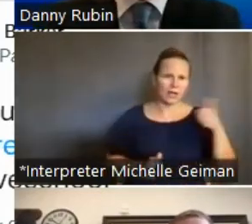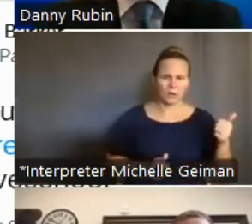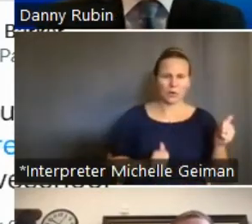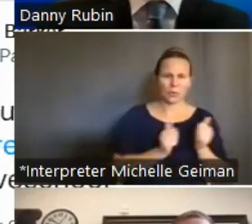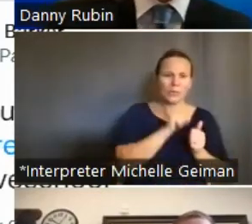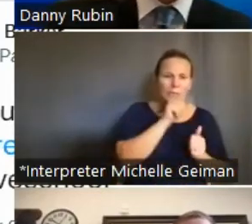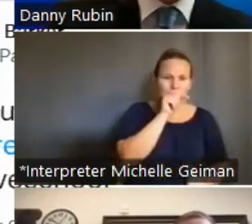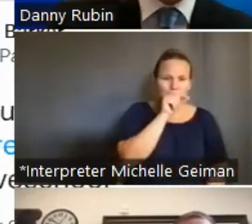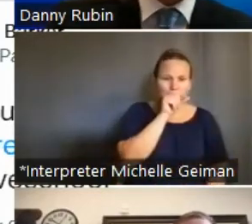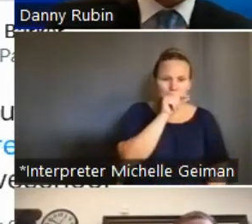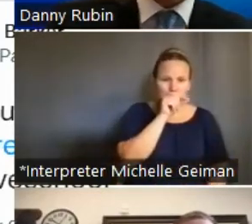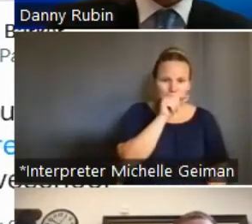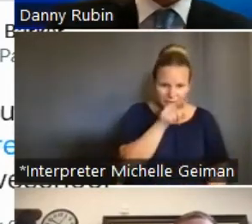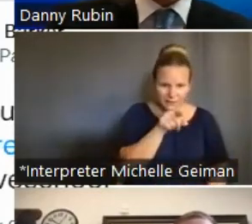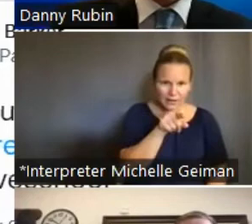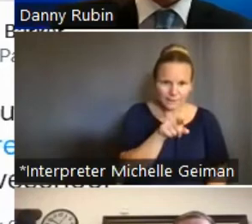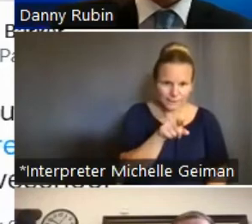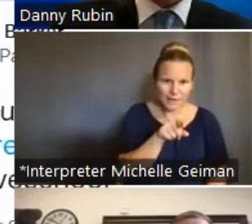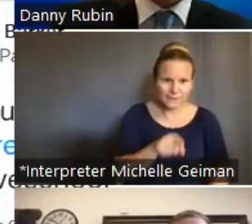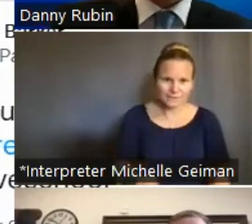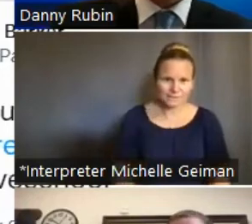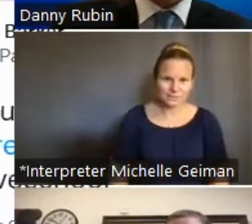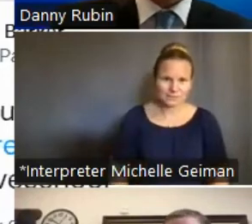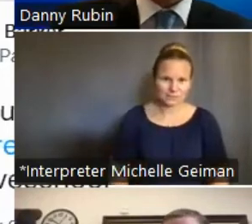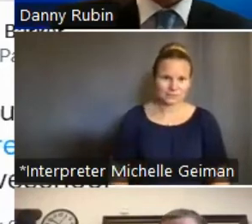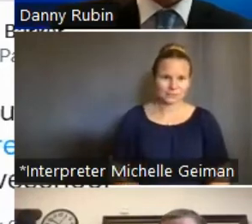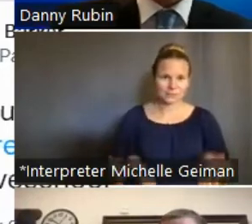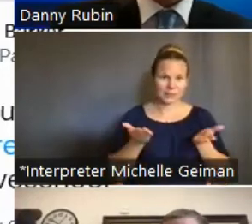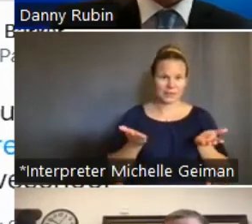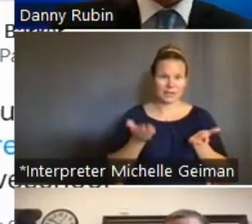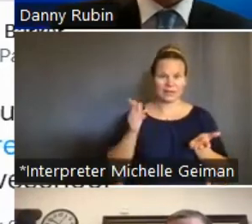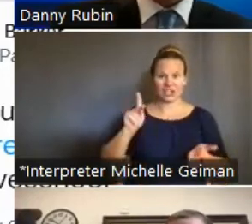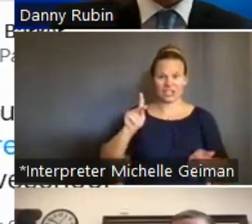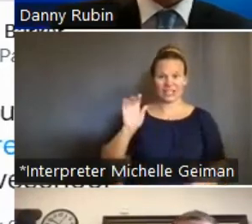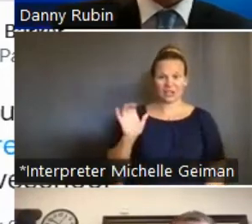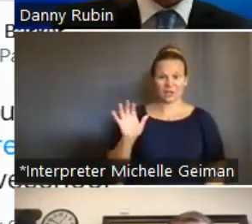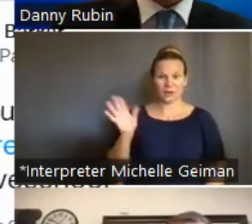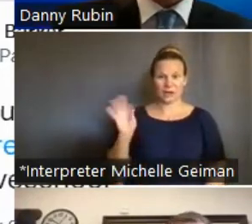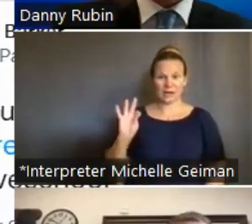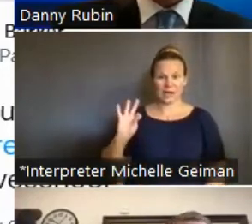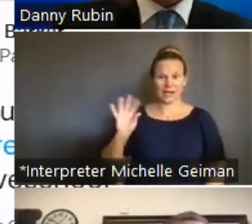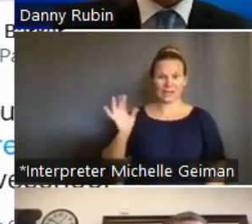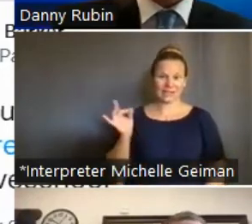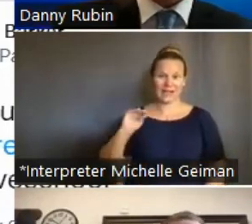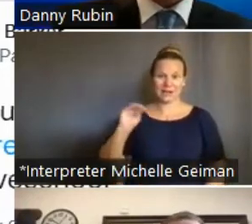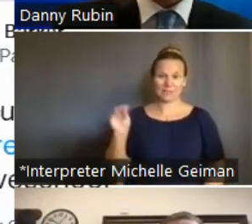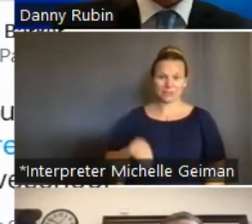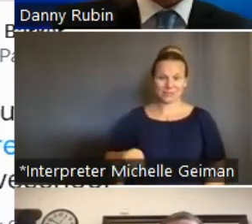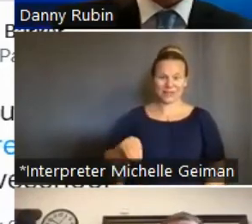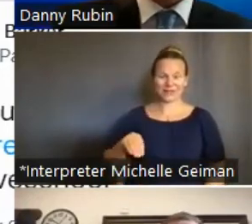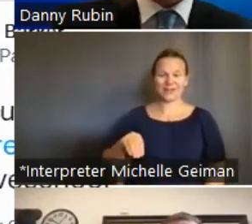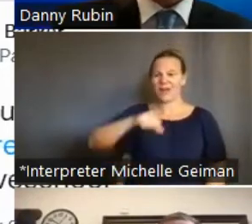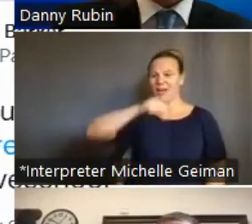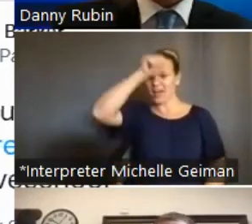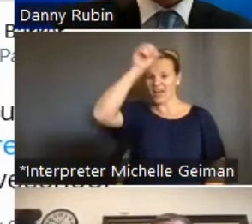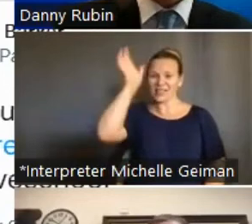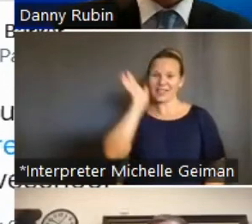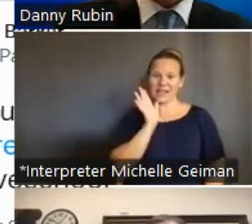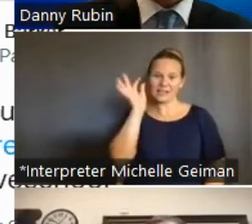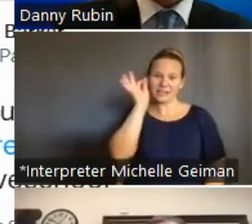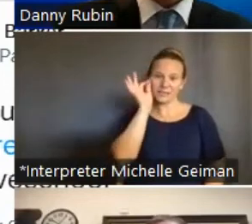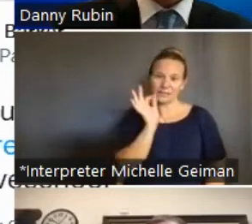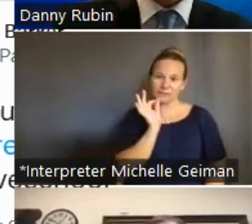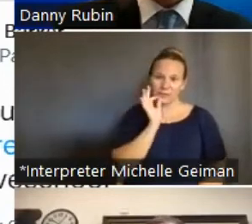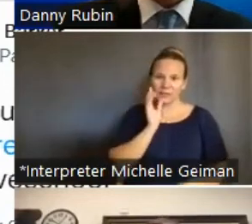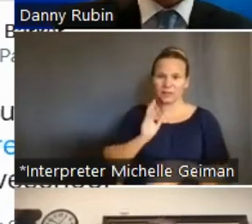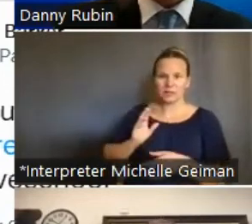Oh, yes. Here in King Cove is 98% Alaska Native. They're Aleut,